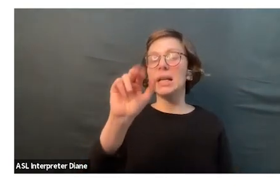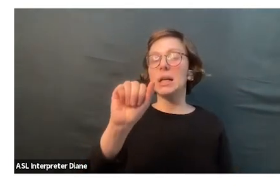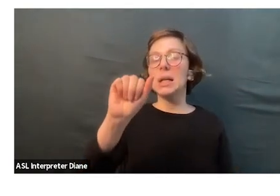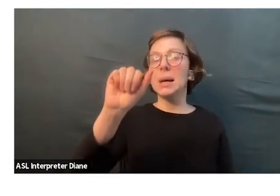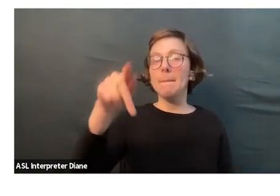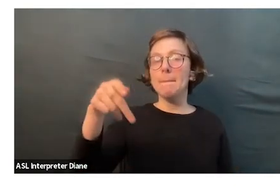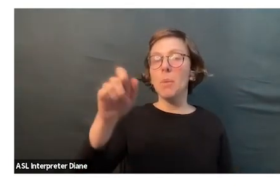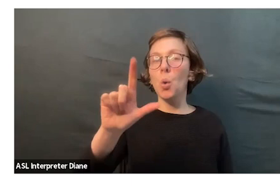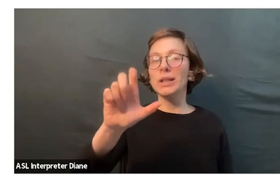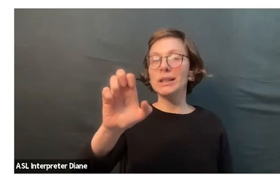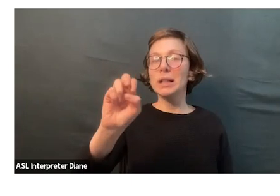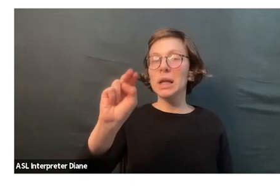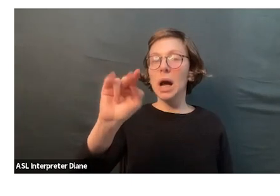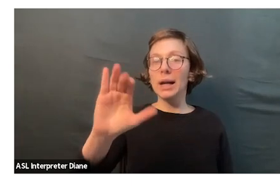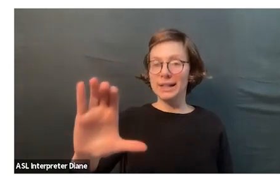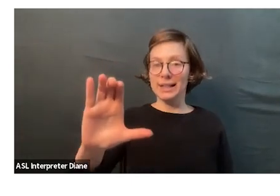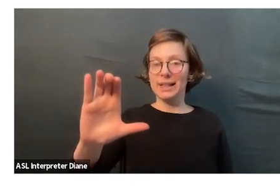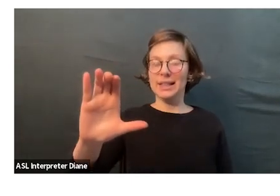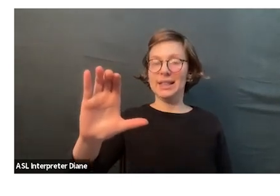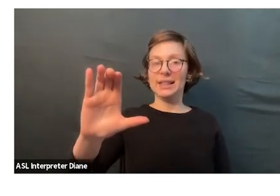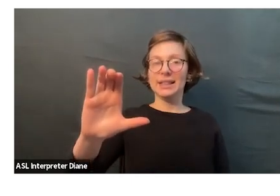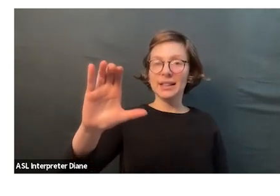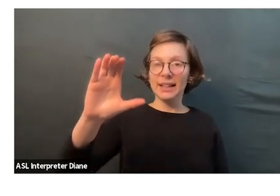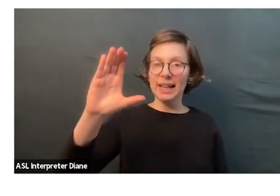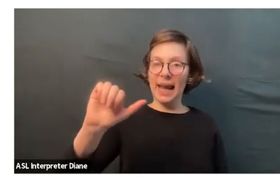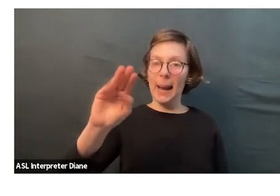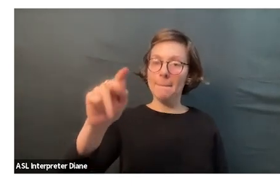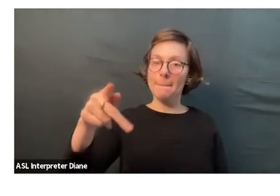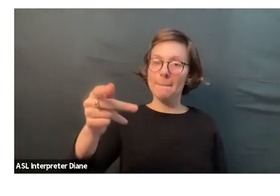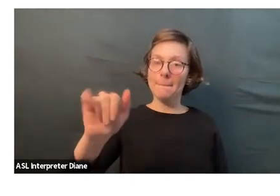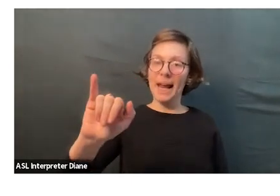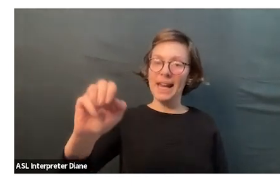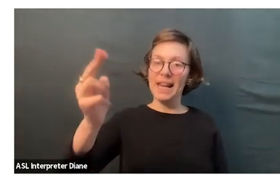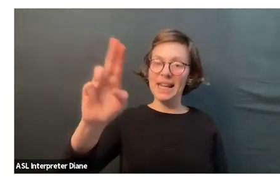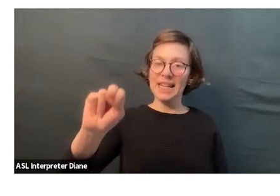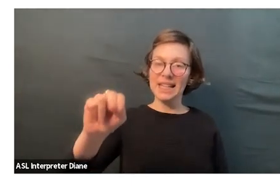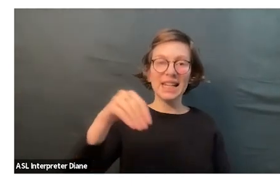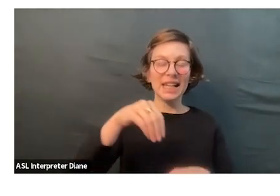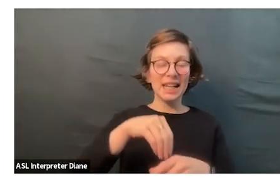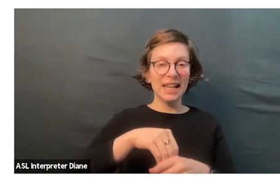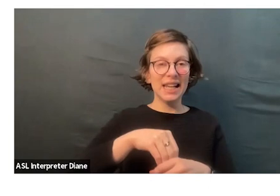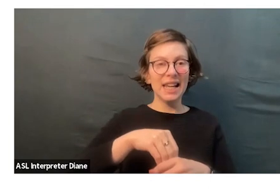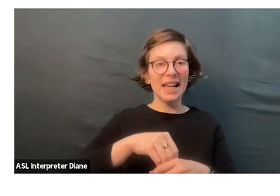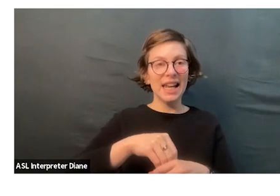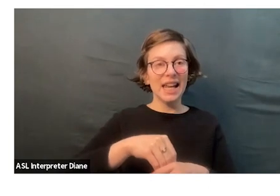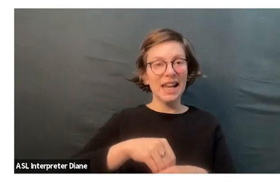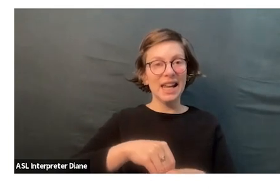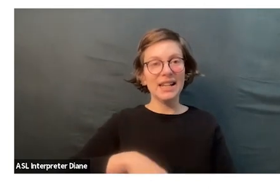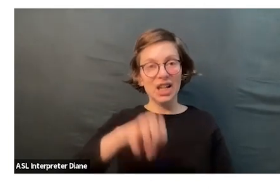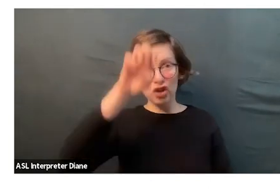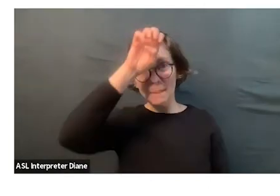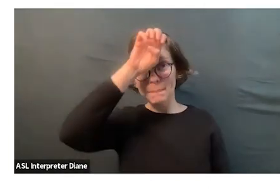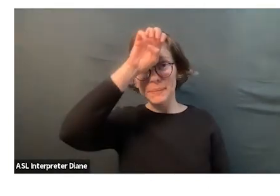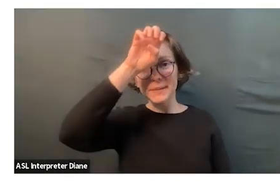But Napoleon and a fleet of French soldiers, botanists, geographers, cartographers, and so many other scientists and